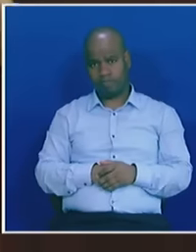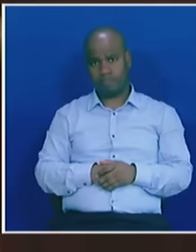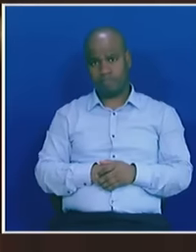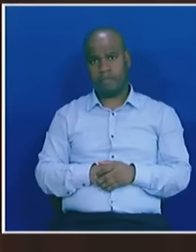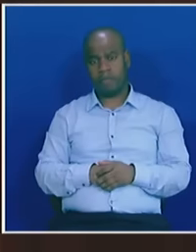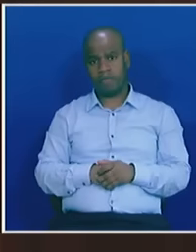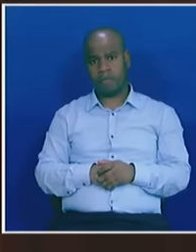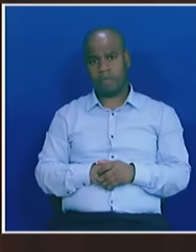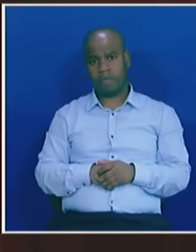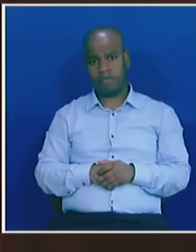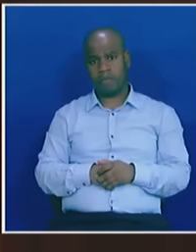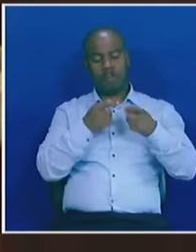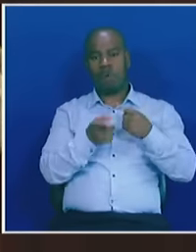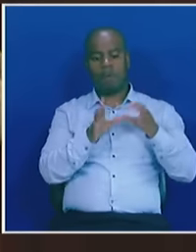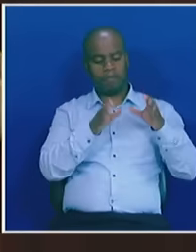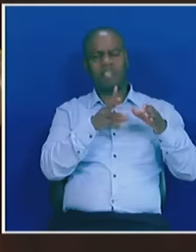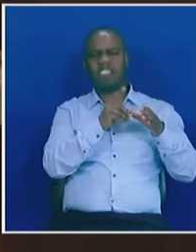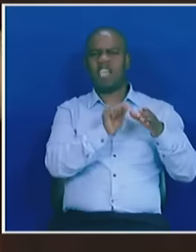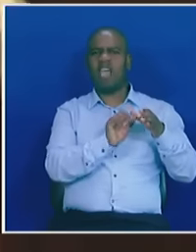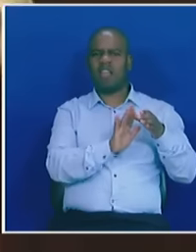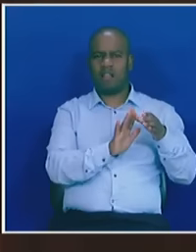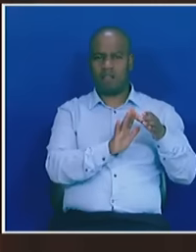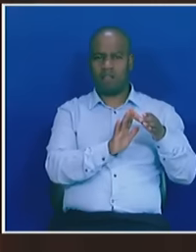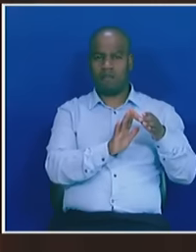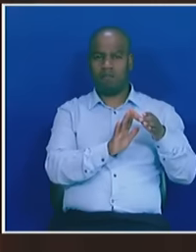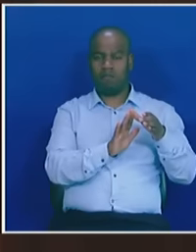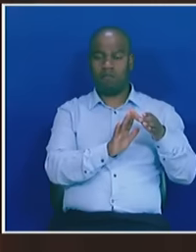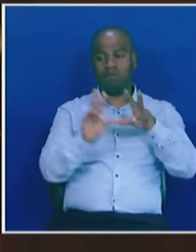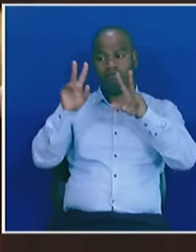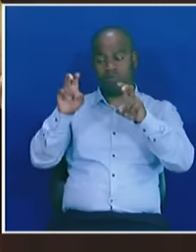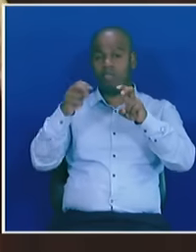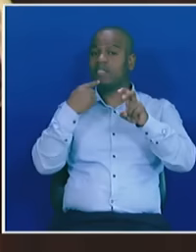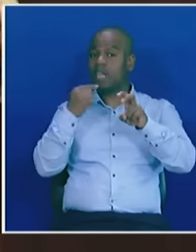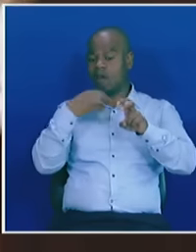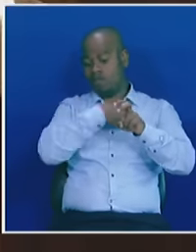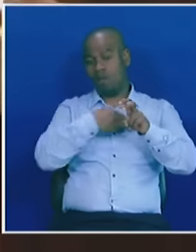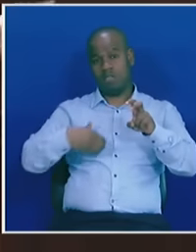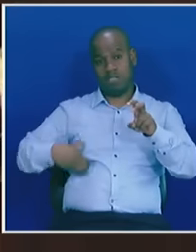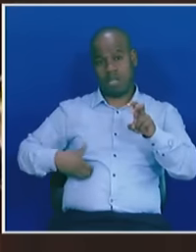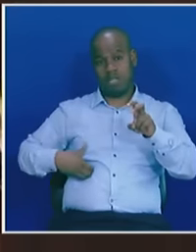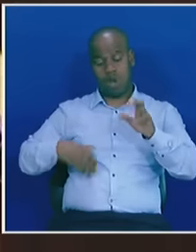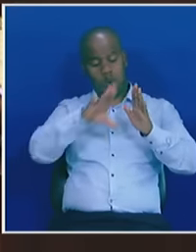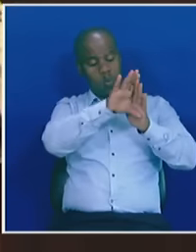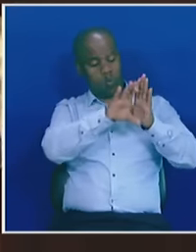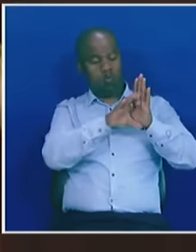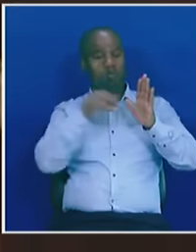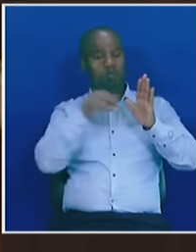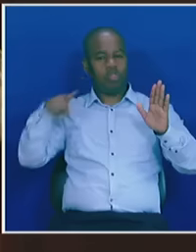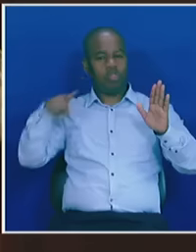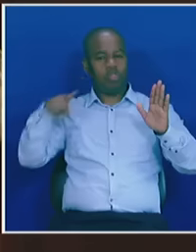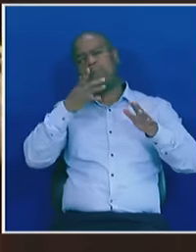the issue of DA, talking about the president who broke the constitution and blah, blah,